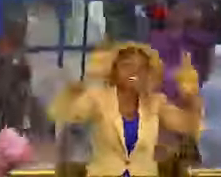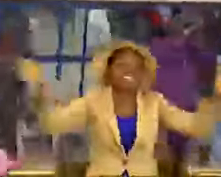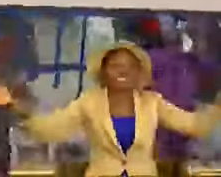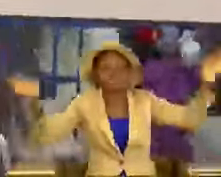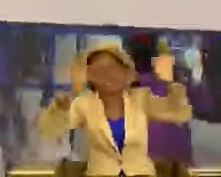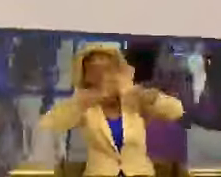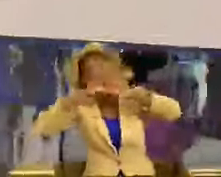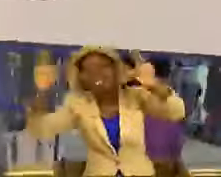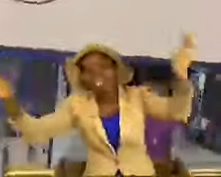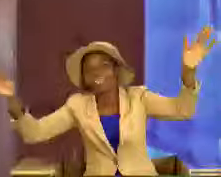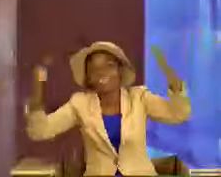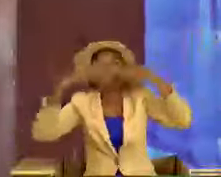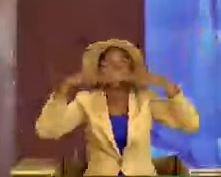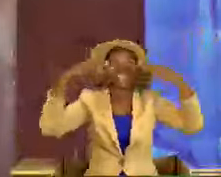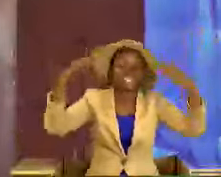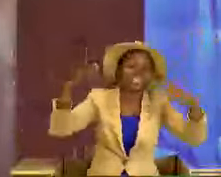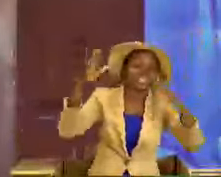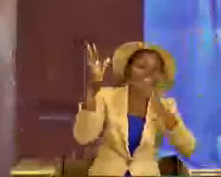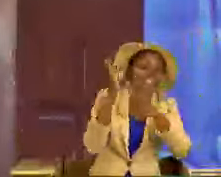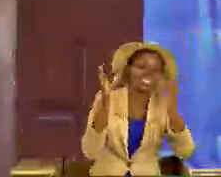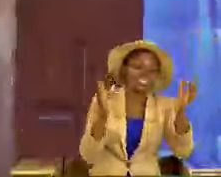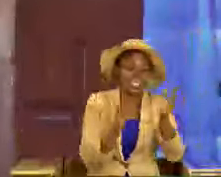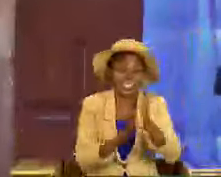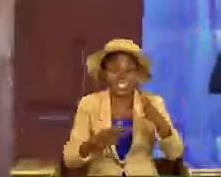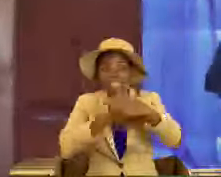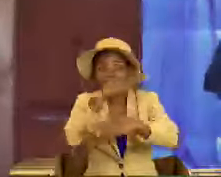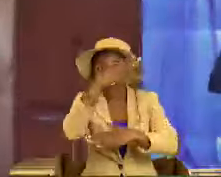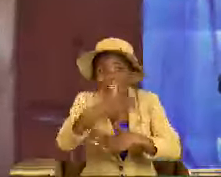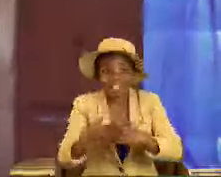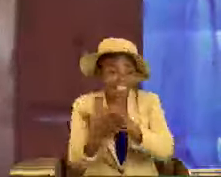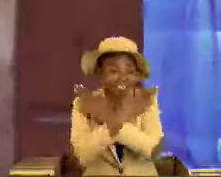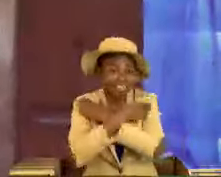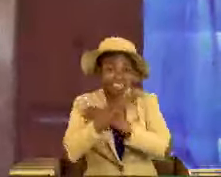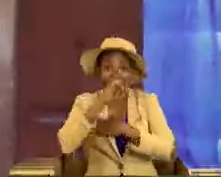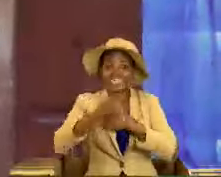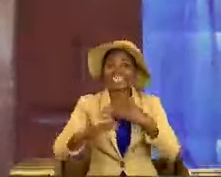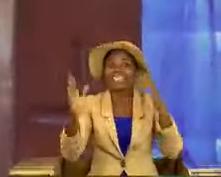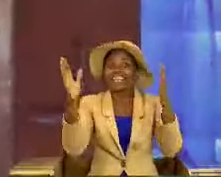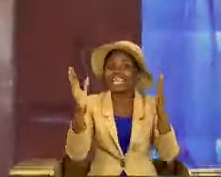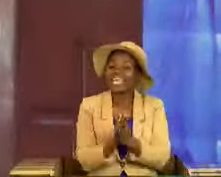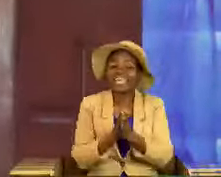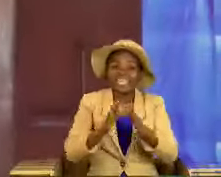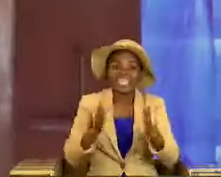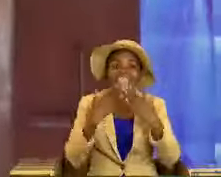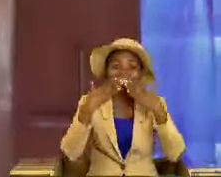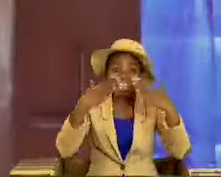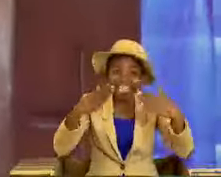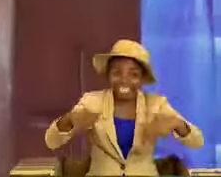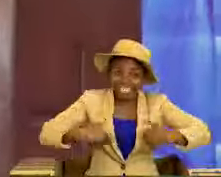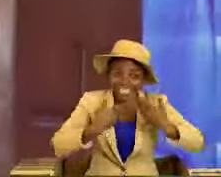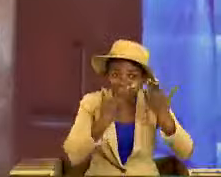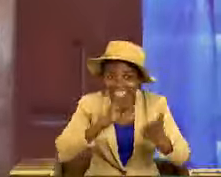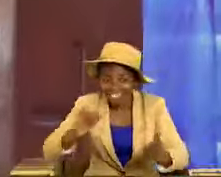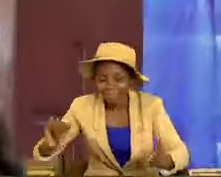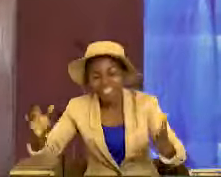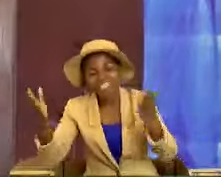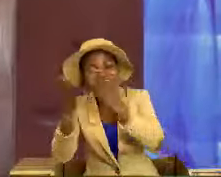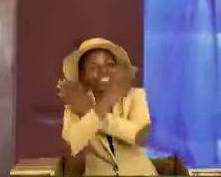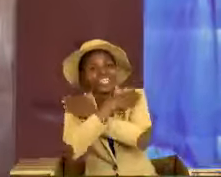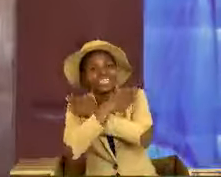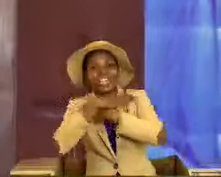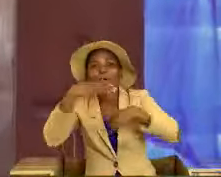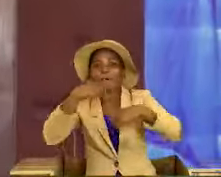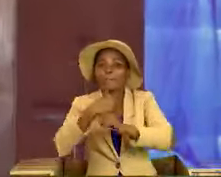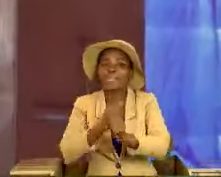h next Sunday is the Thanksgiving service for the 7day pr fasting make sure you